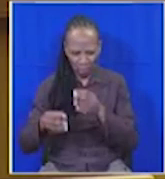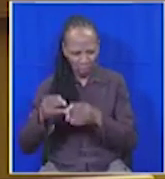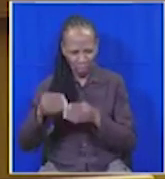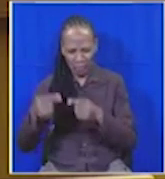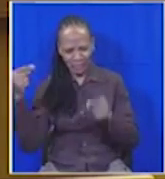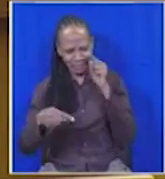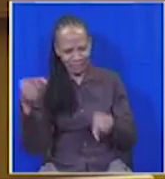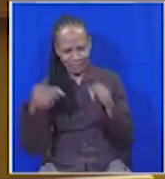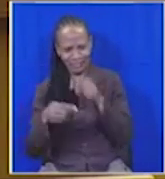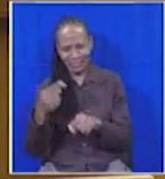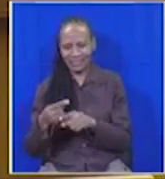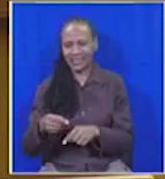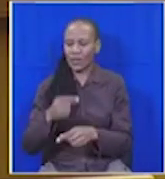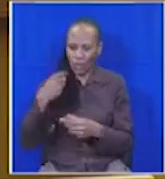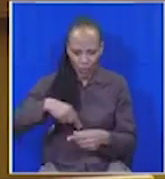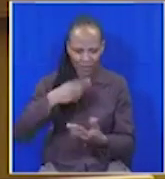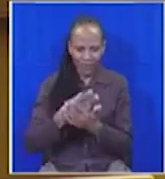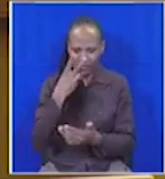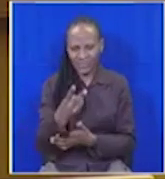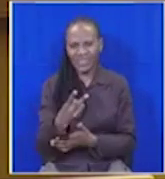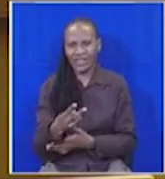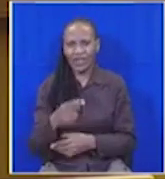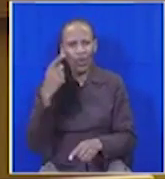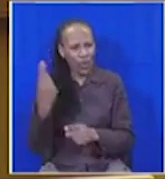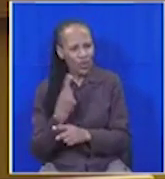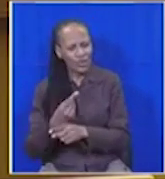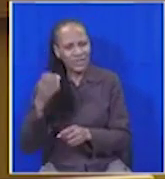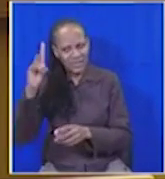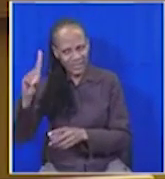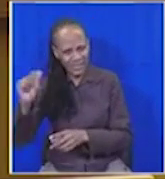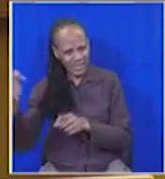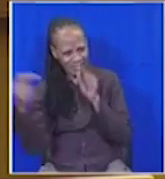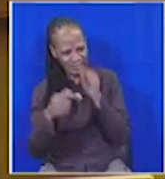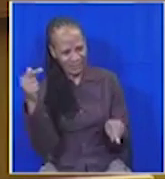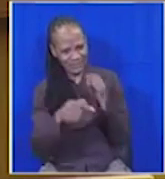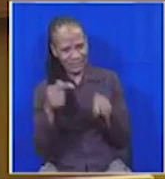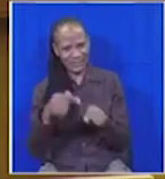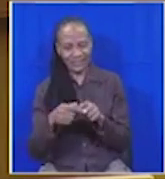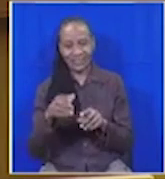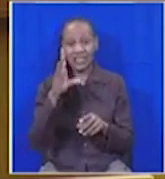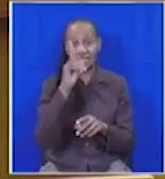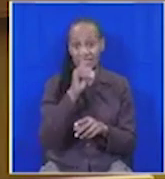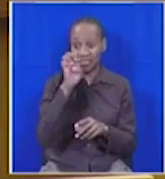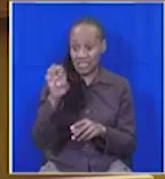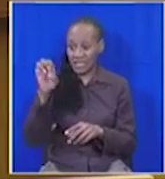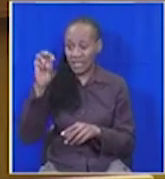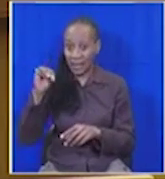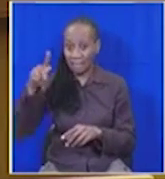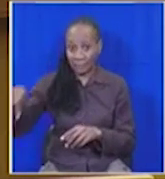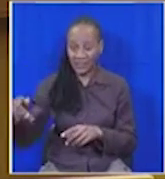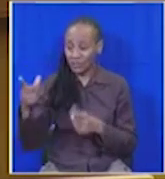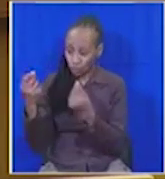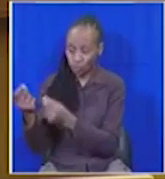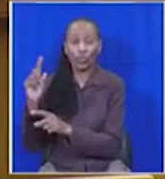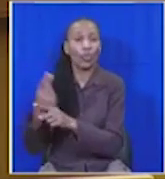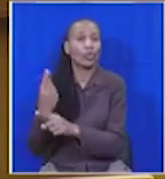DP's successor, the DA, holds the position of official opposition in an amalgam of the DP and NP. And then he